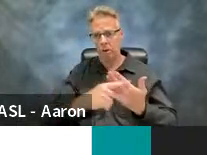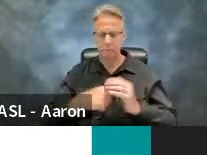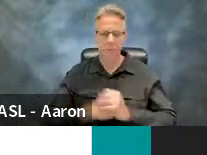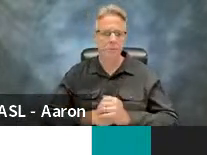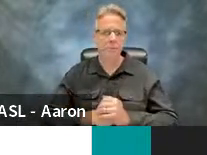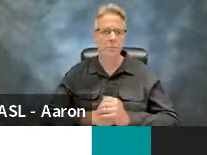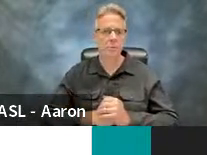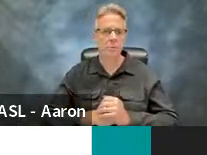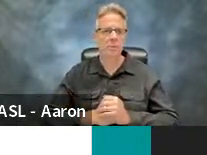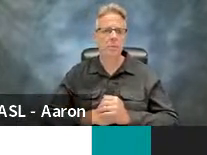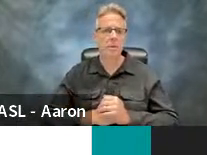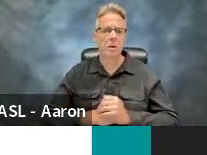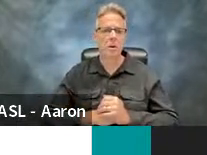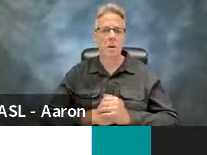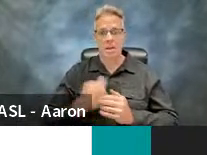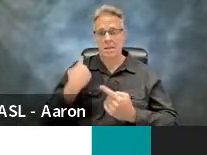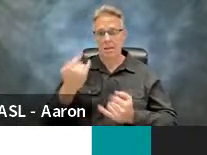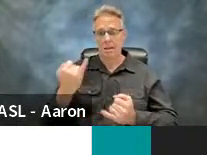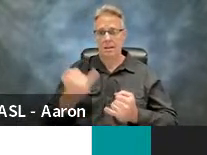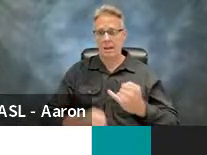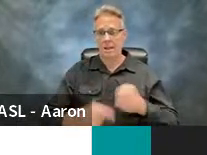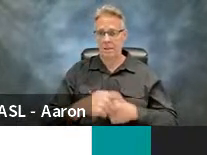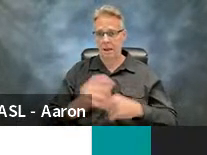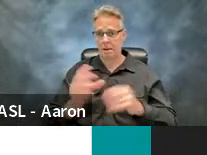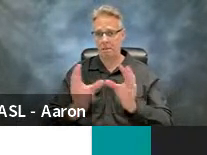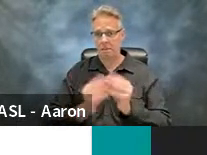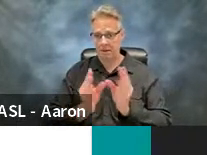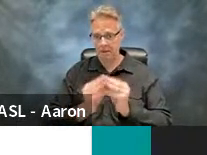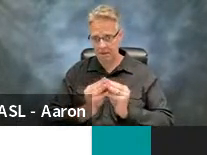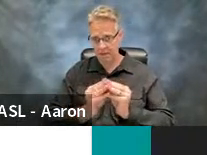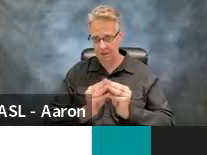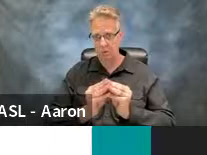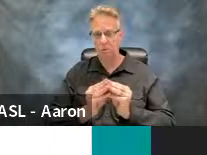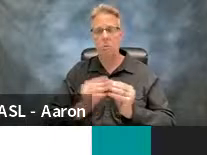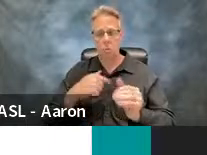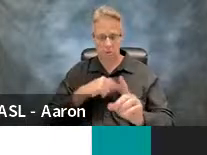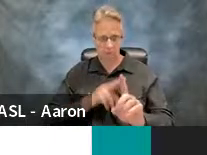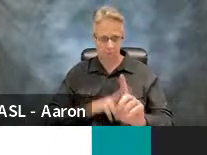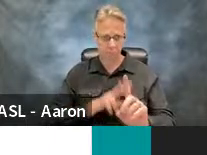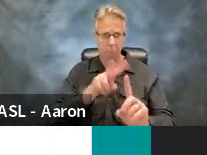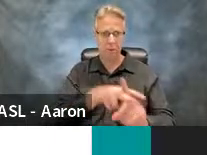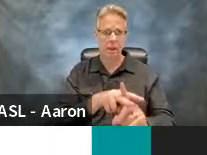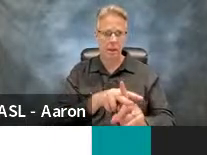key things that has happened since the last time we met, we had applied for